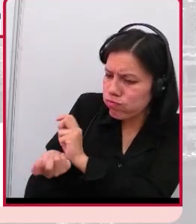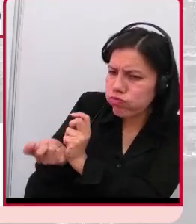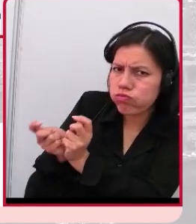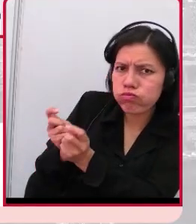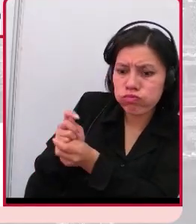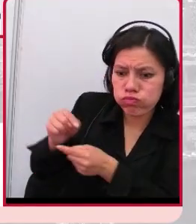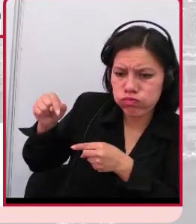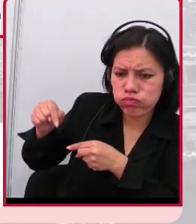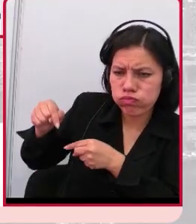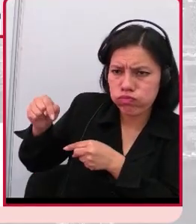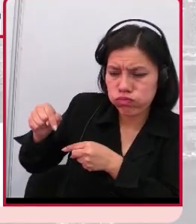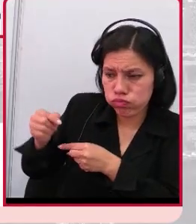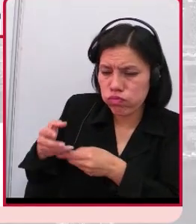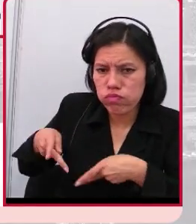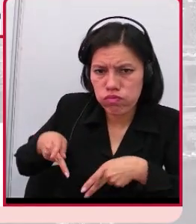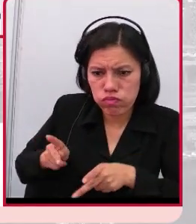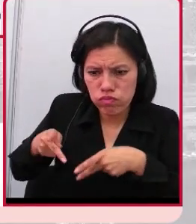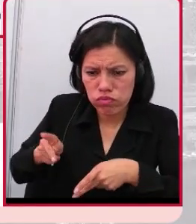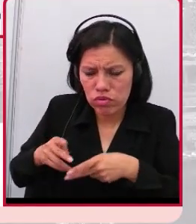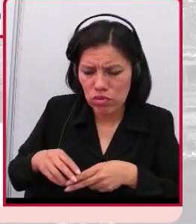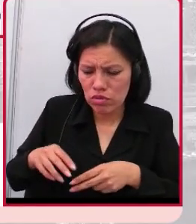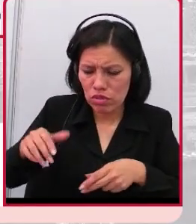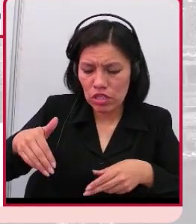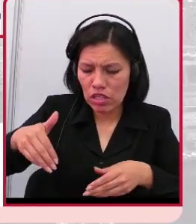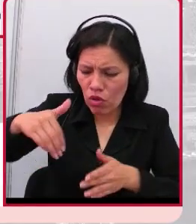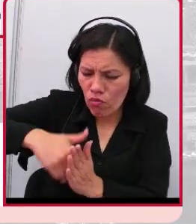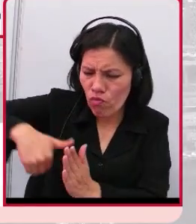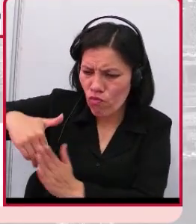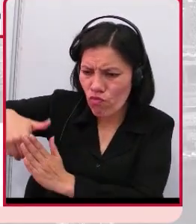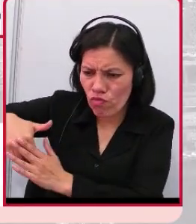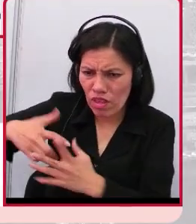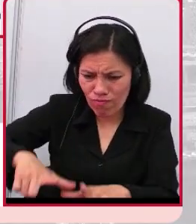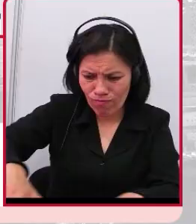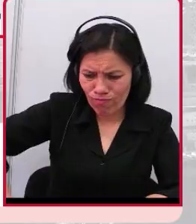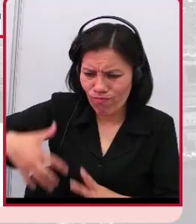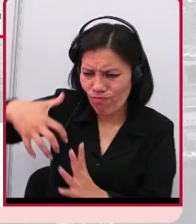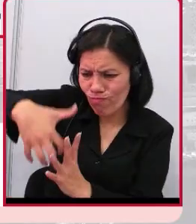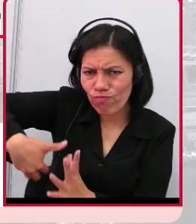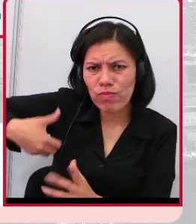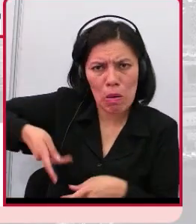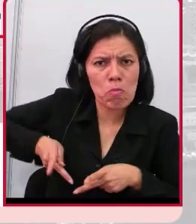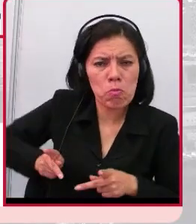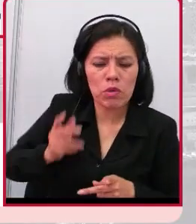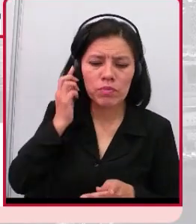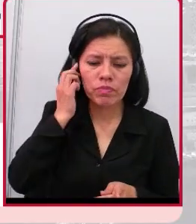a retrograde alteration that has allowed the mineralization of this deposit.